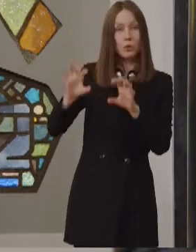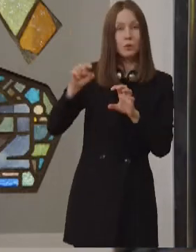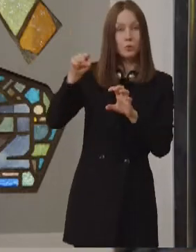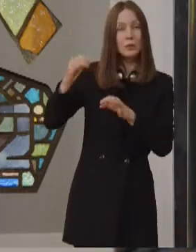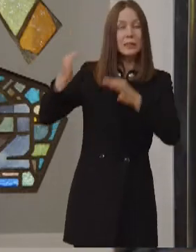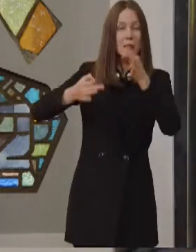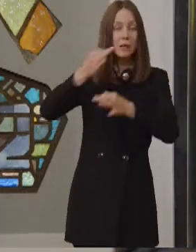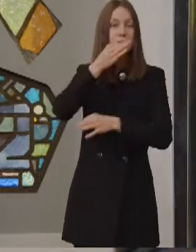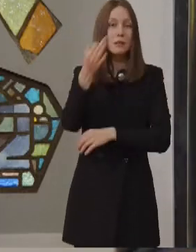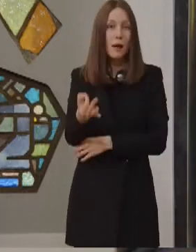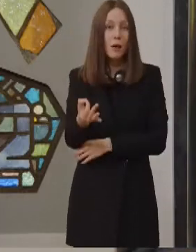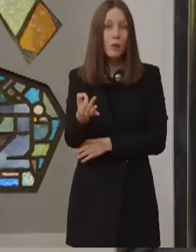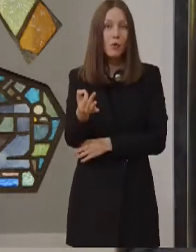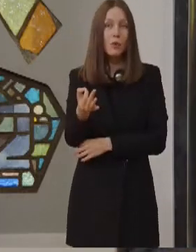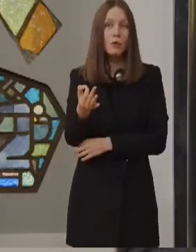is different.